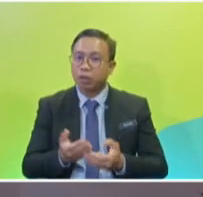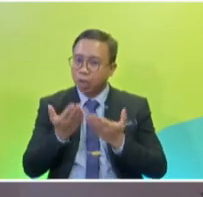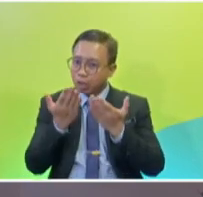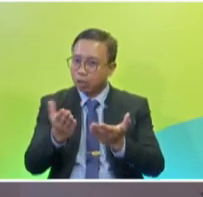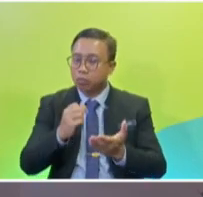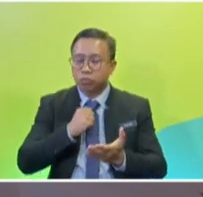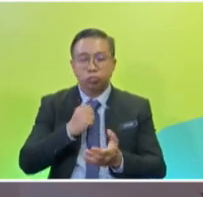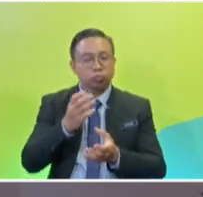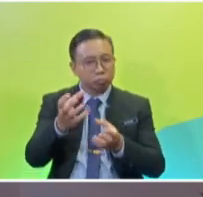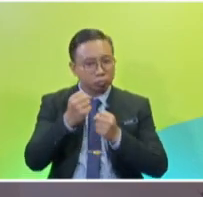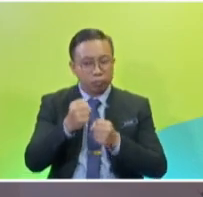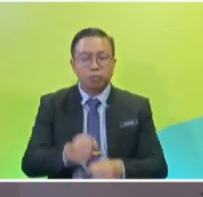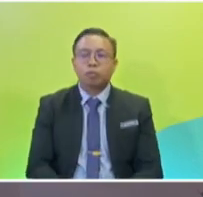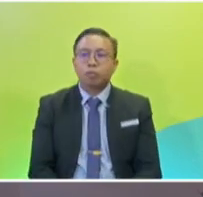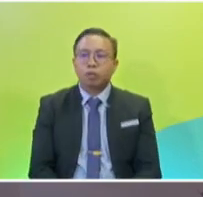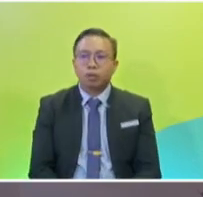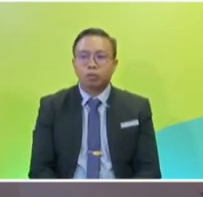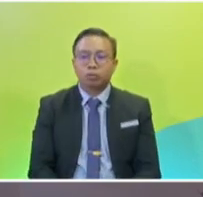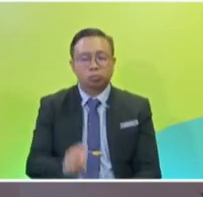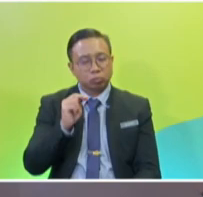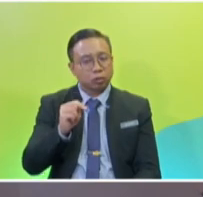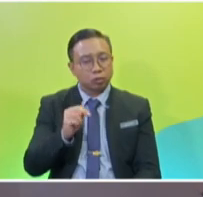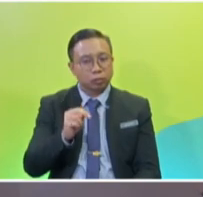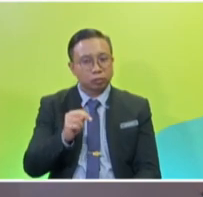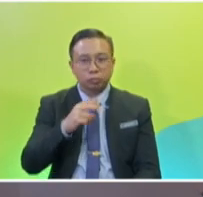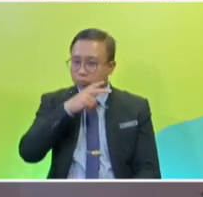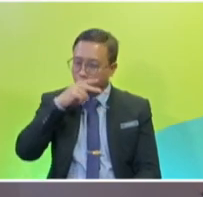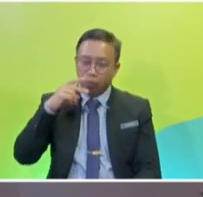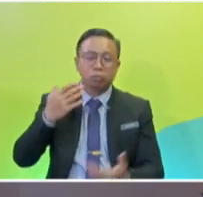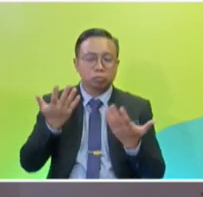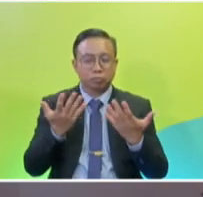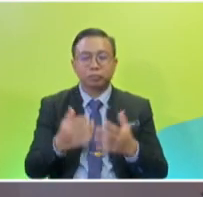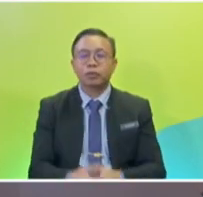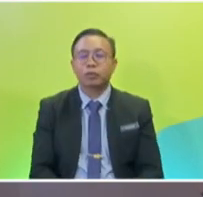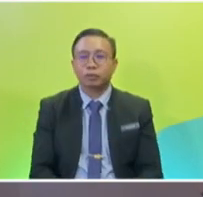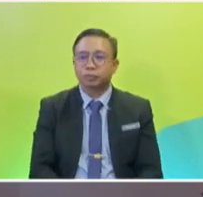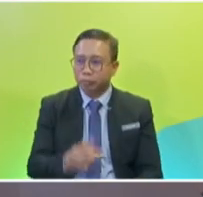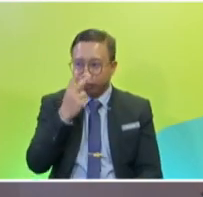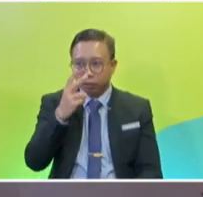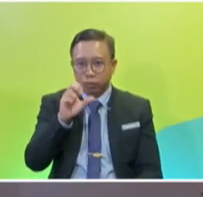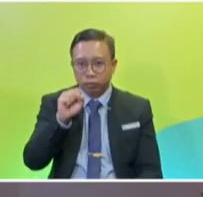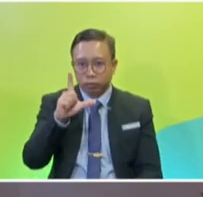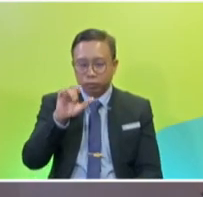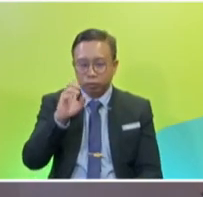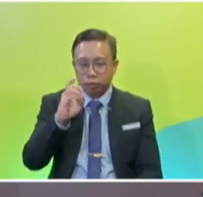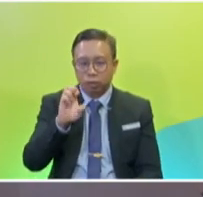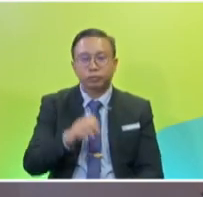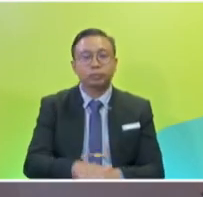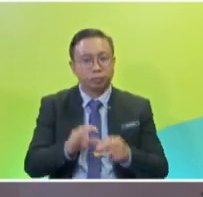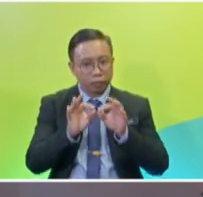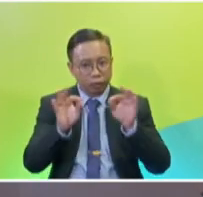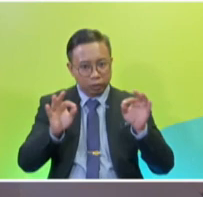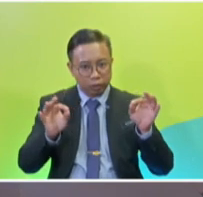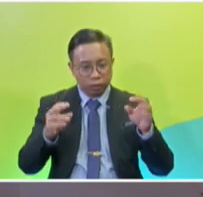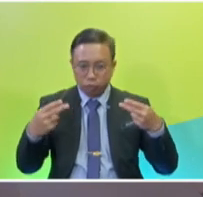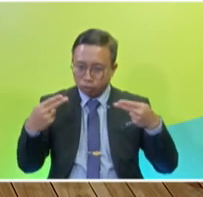Yeah, because you will definitely get drowned. Okay? All right. Now, as you see on the slide, we have sentence connectors, so you can make a